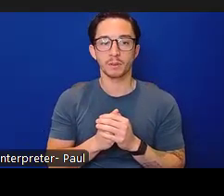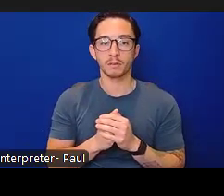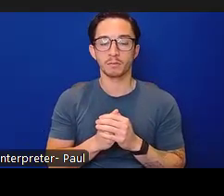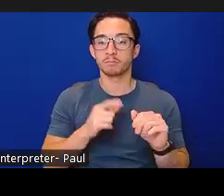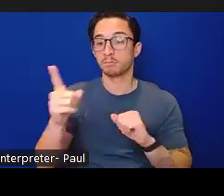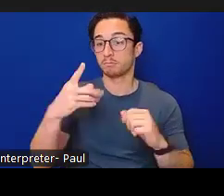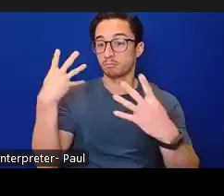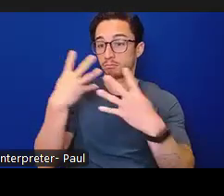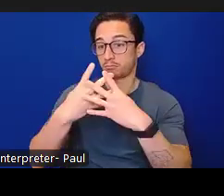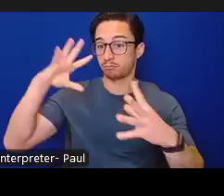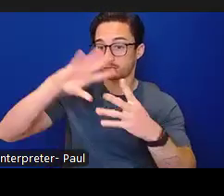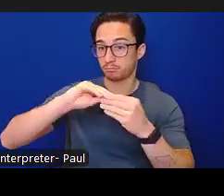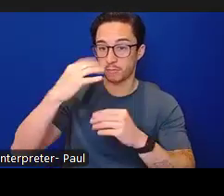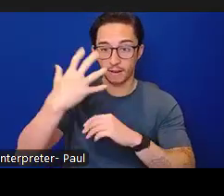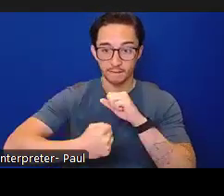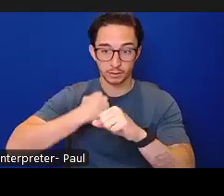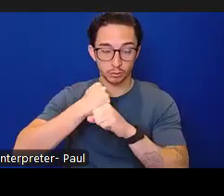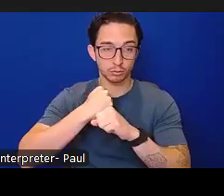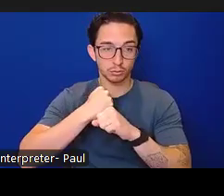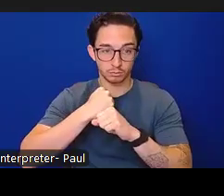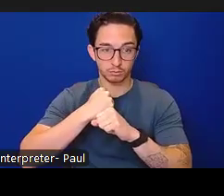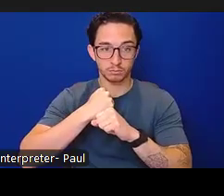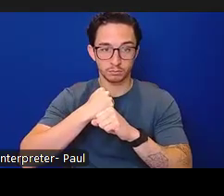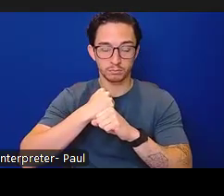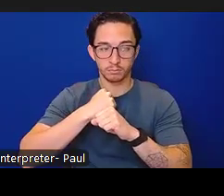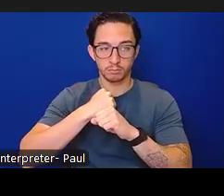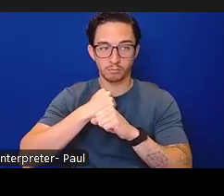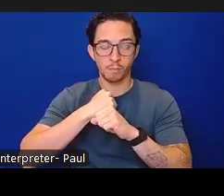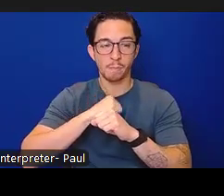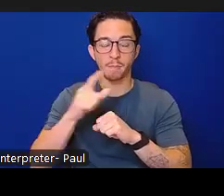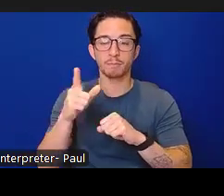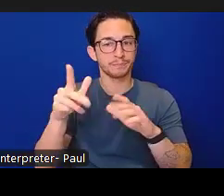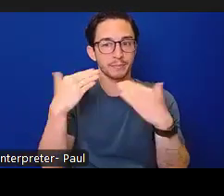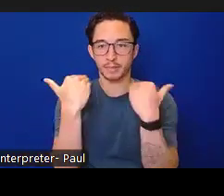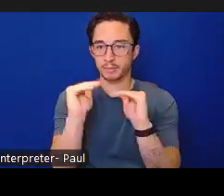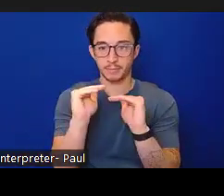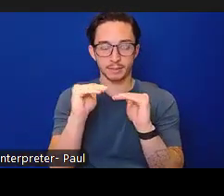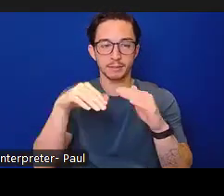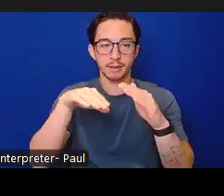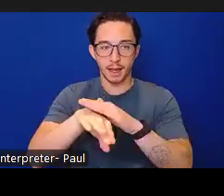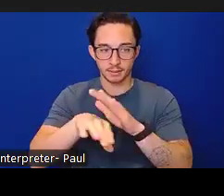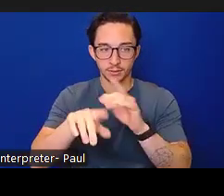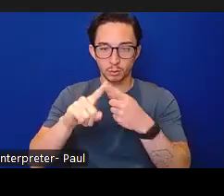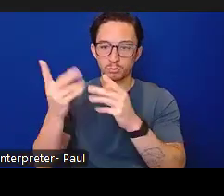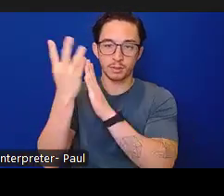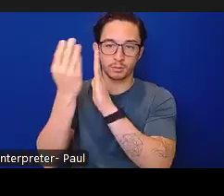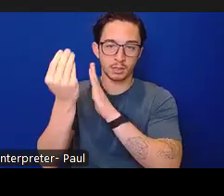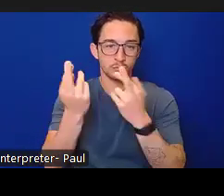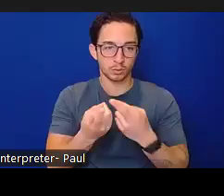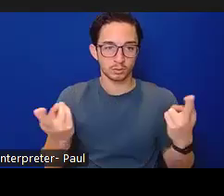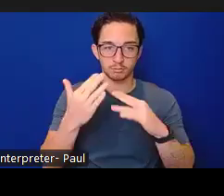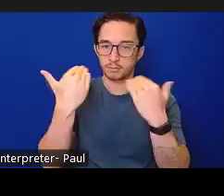She's been incarcerated for 5 years now and has very limited access to outside